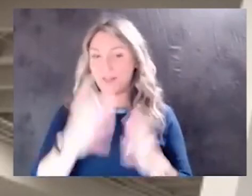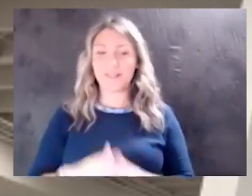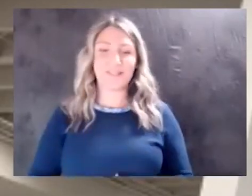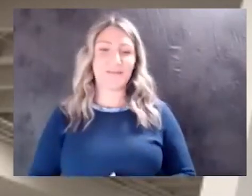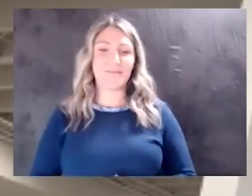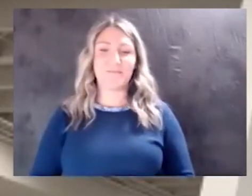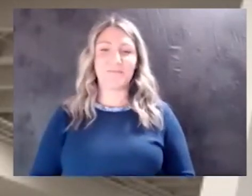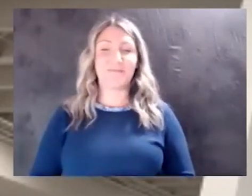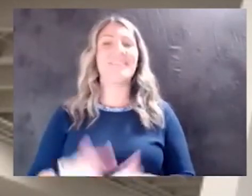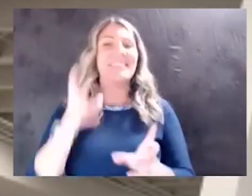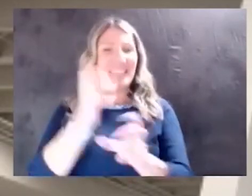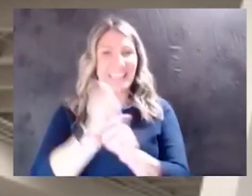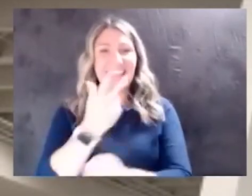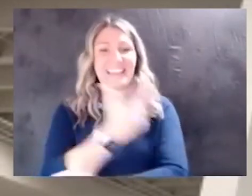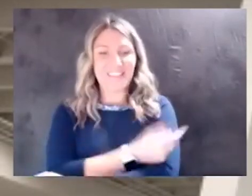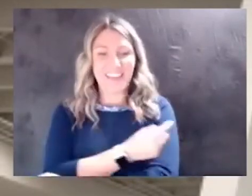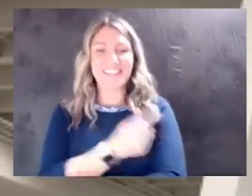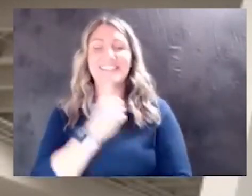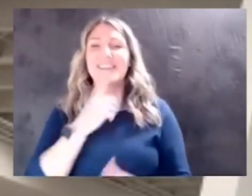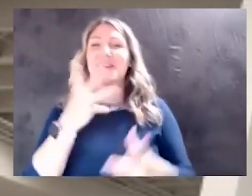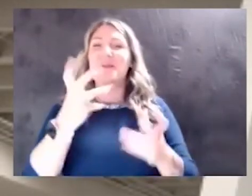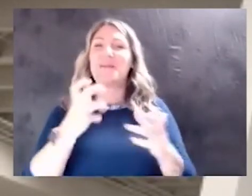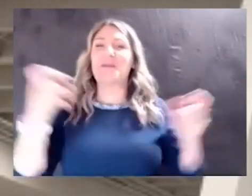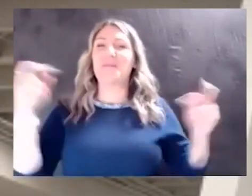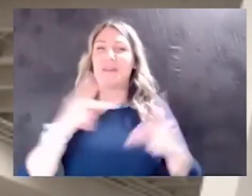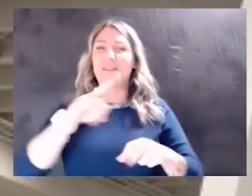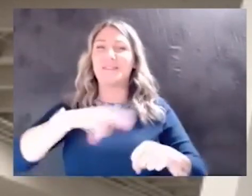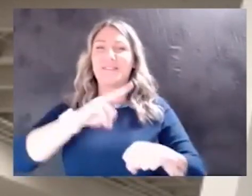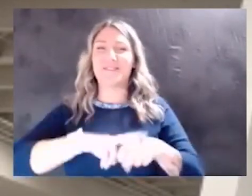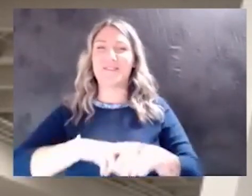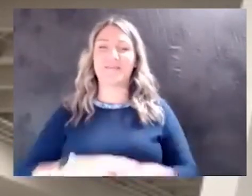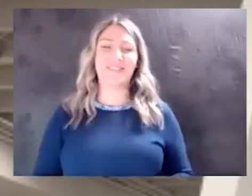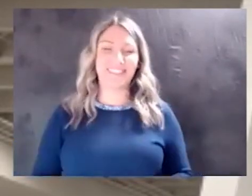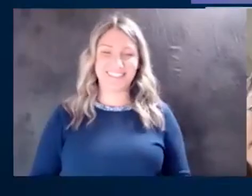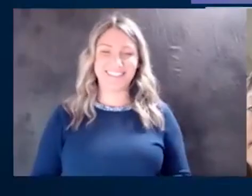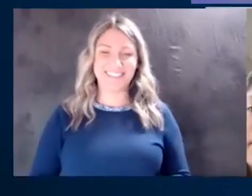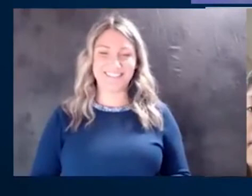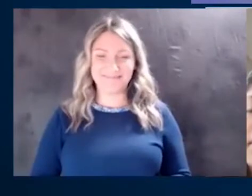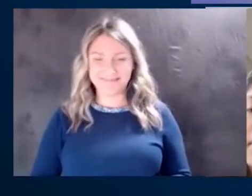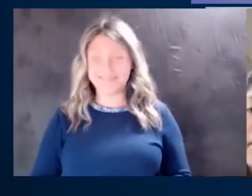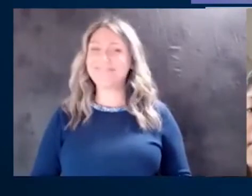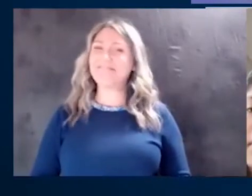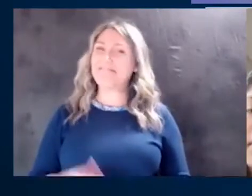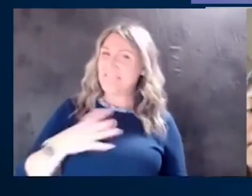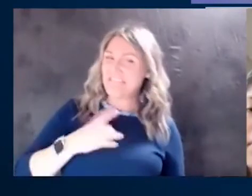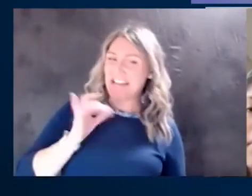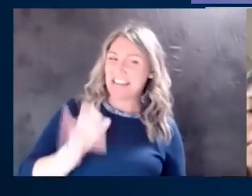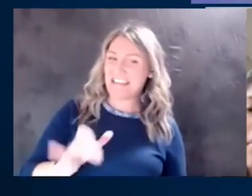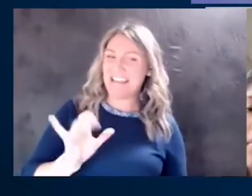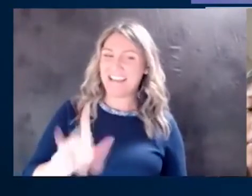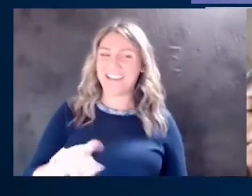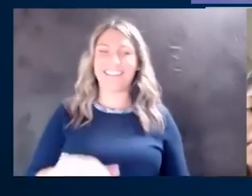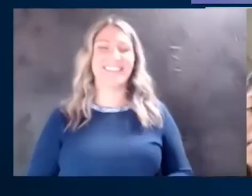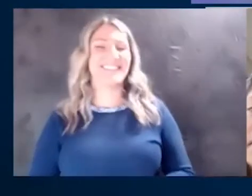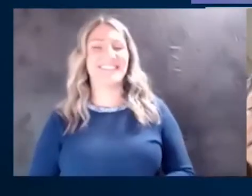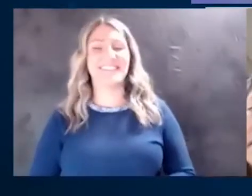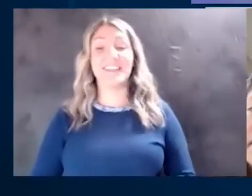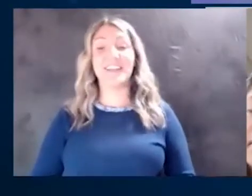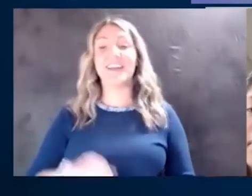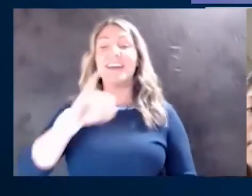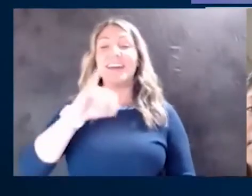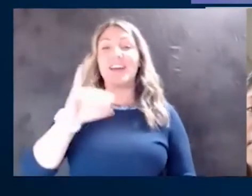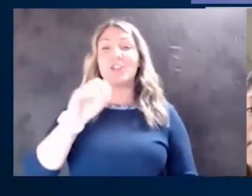Get the vaccine so we can get back to normal. I like that. Right, man. Yeah. Right on. All right. Josiah, final